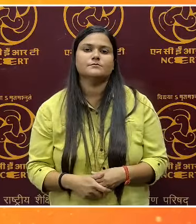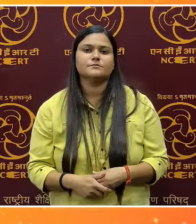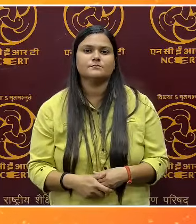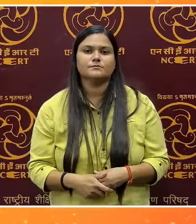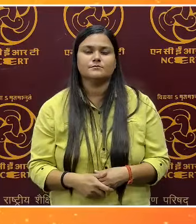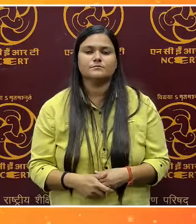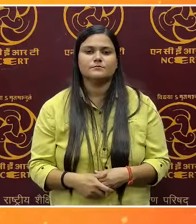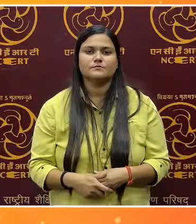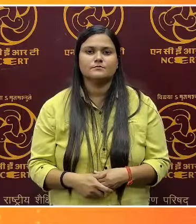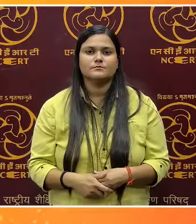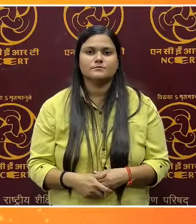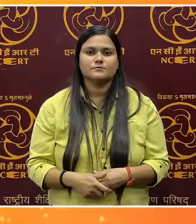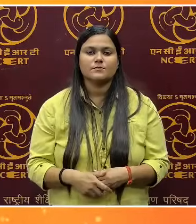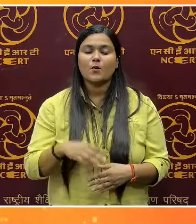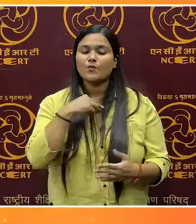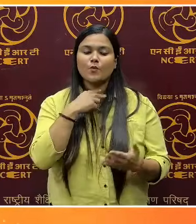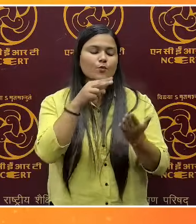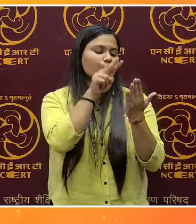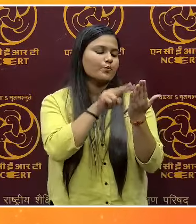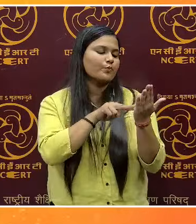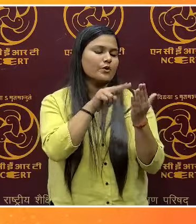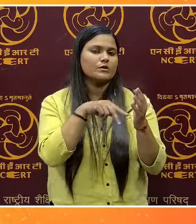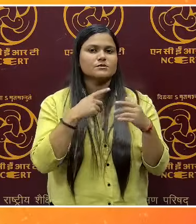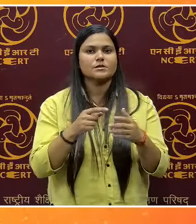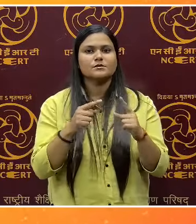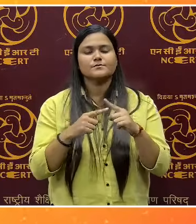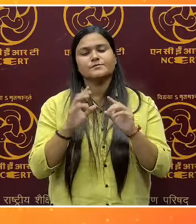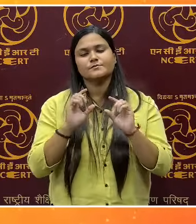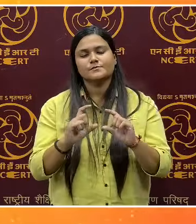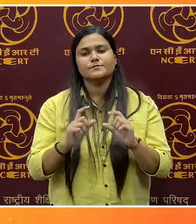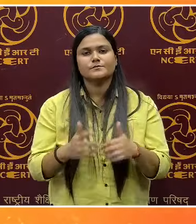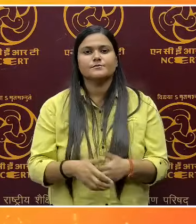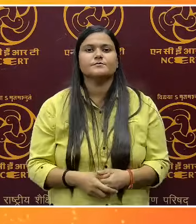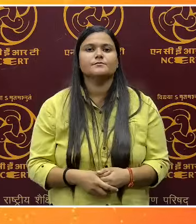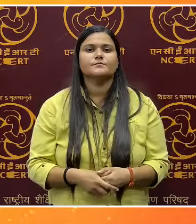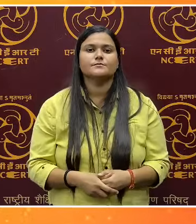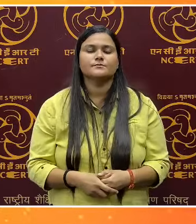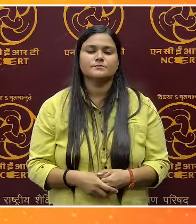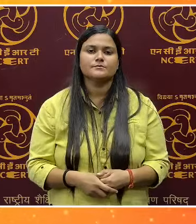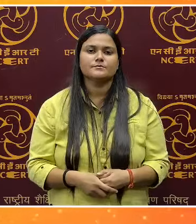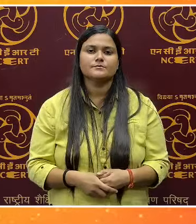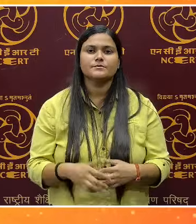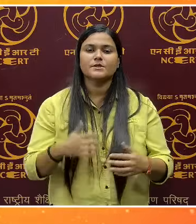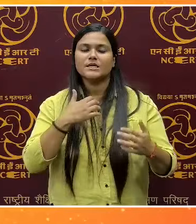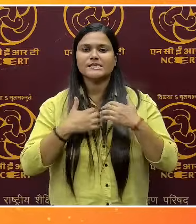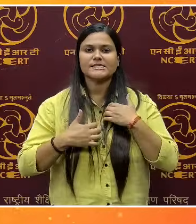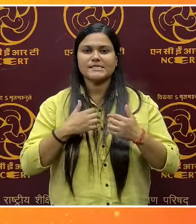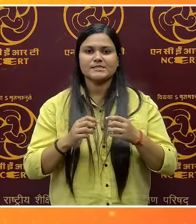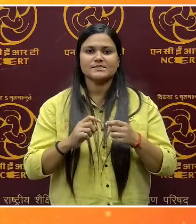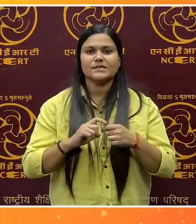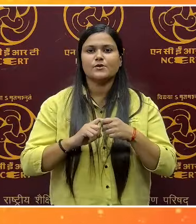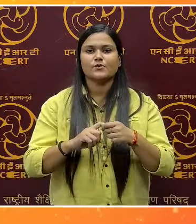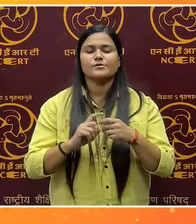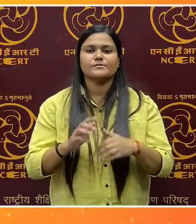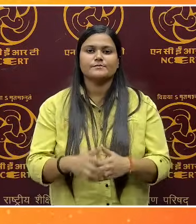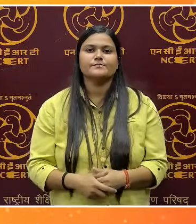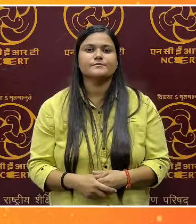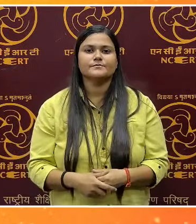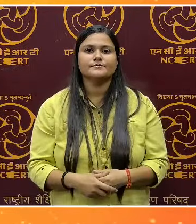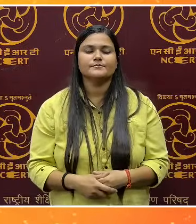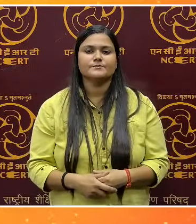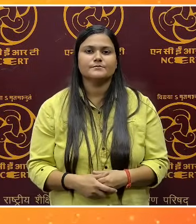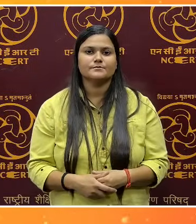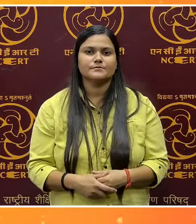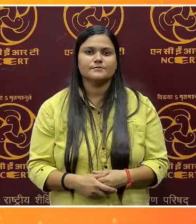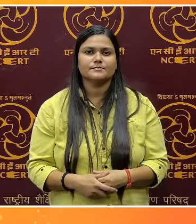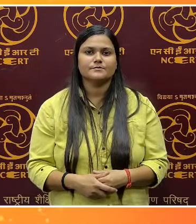all these ways. Okay? You can take care. Now let us solve some interesting questions. Simplify and write answers in exponential form.